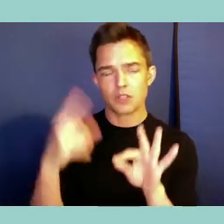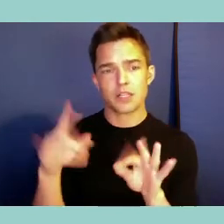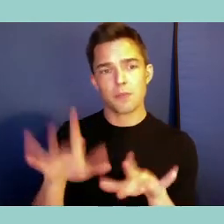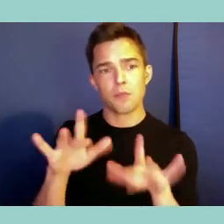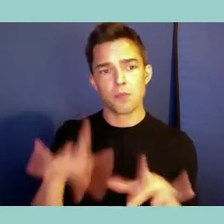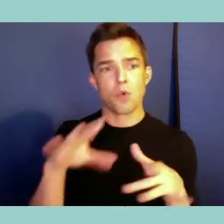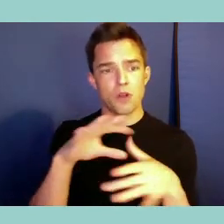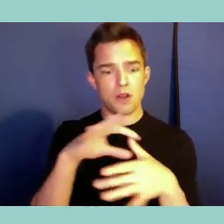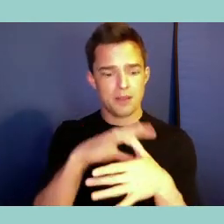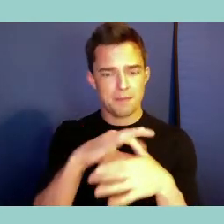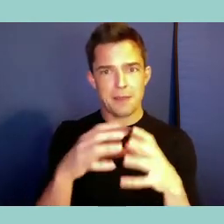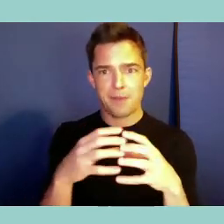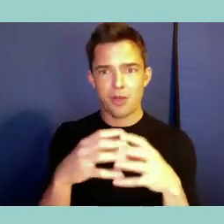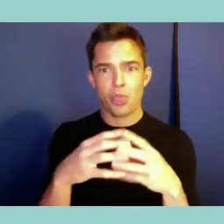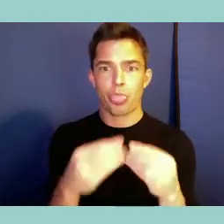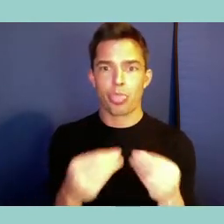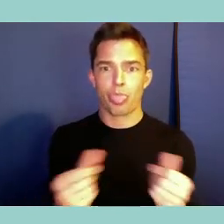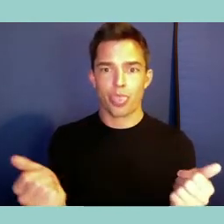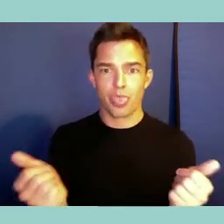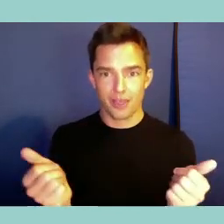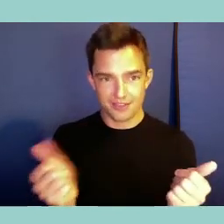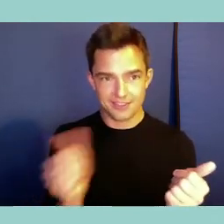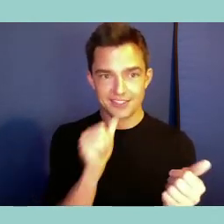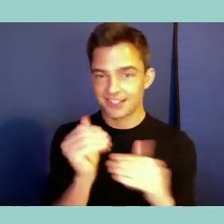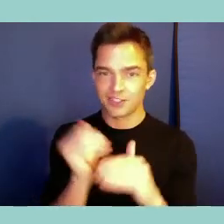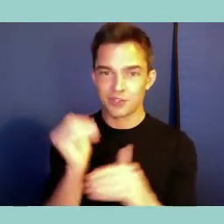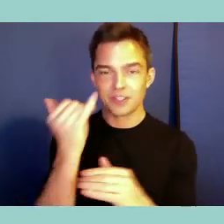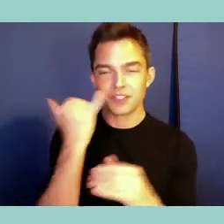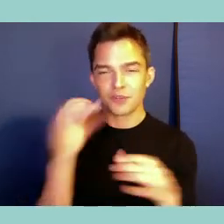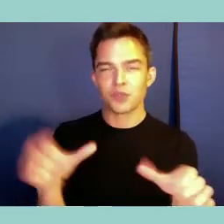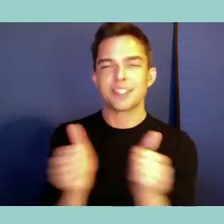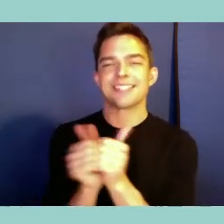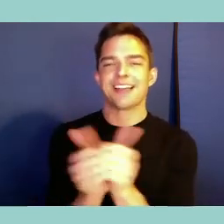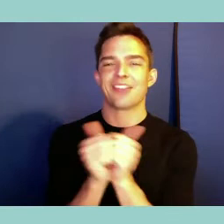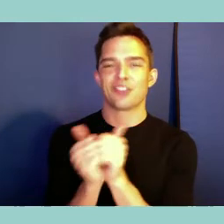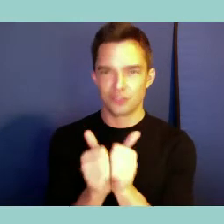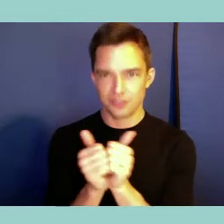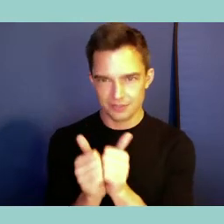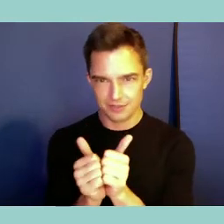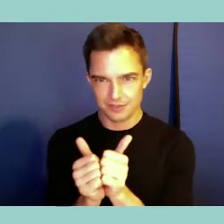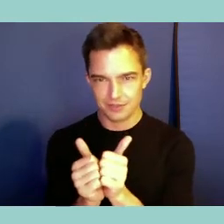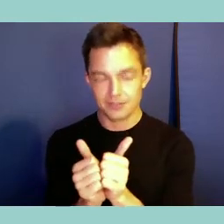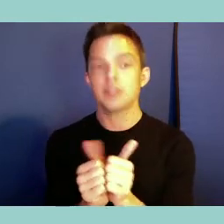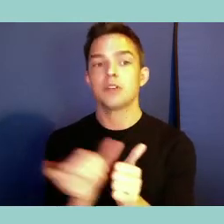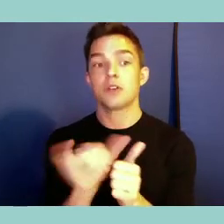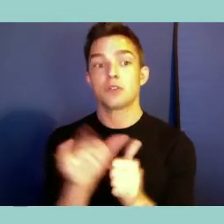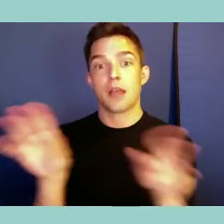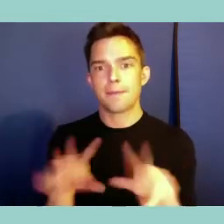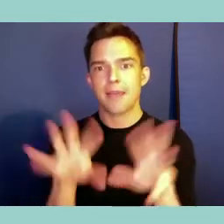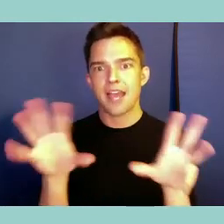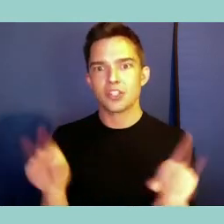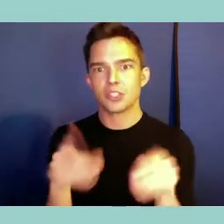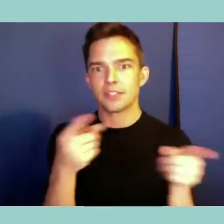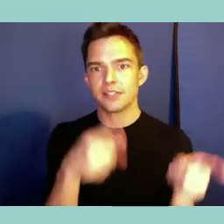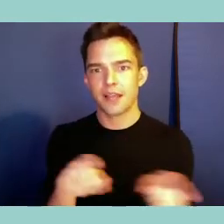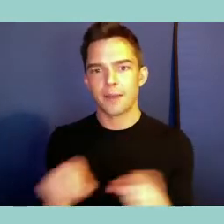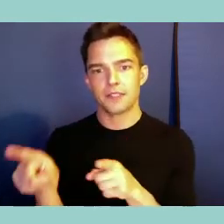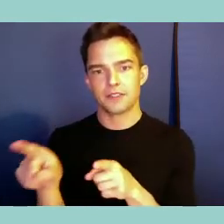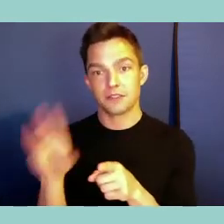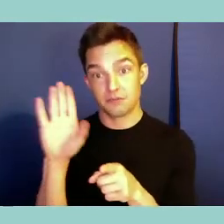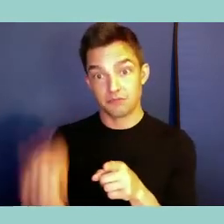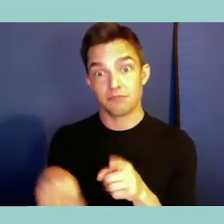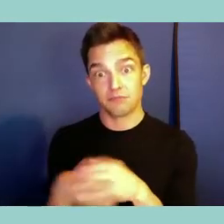to understand the poor meatball gone to mush. It's not too much if we do it together. And there's a magic